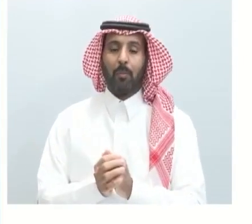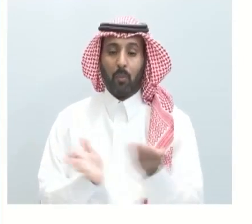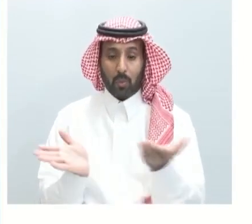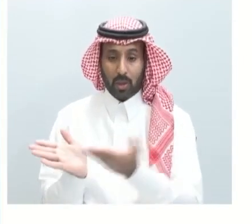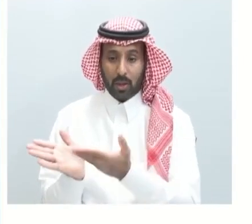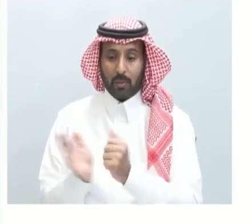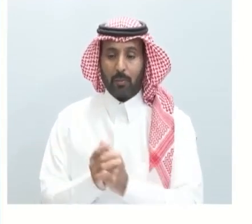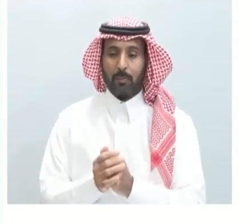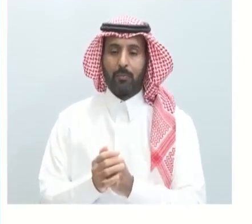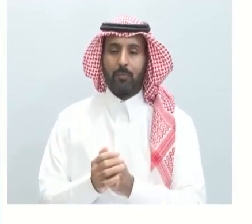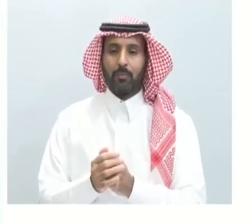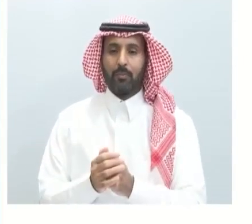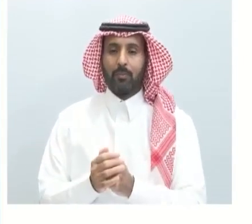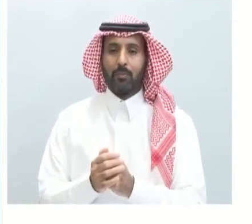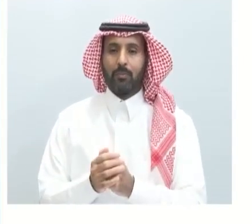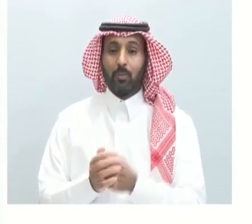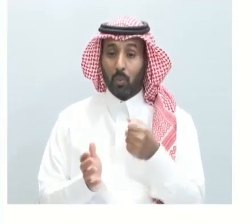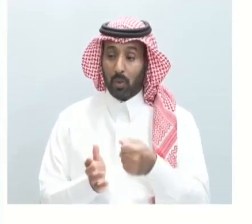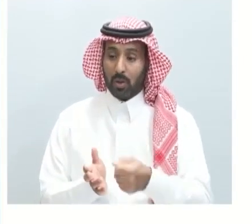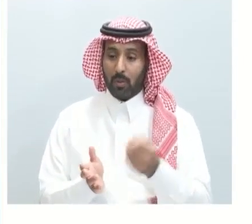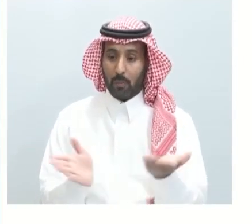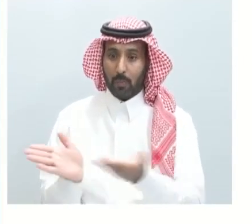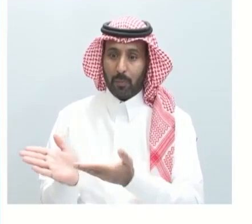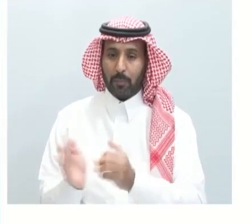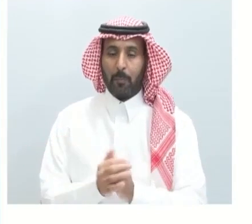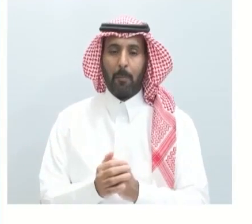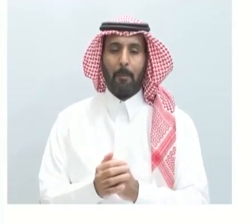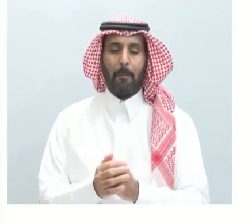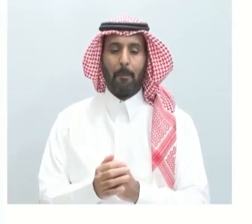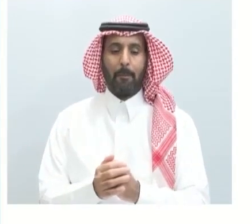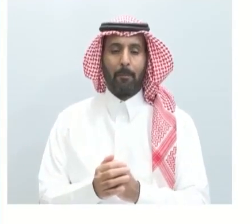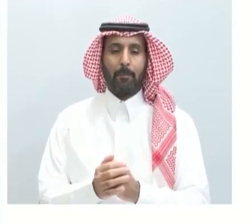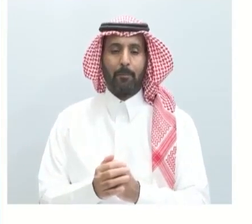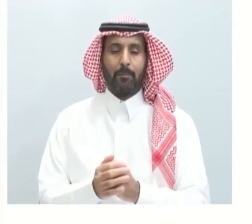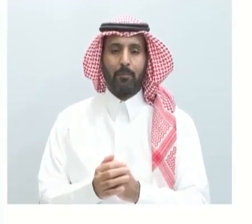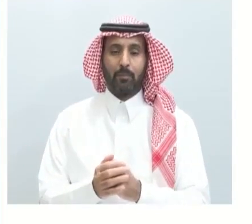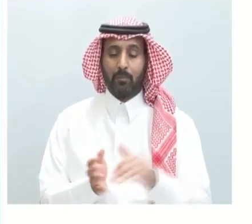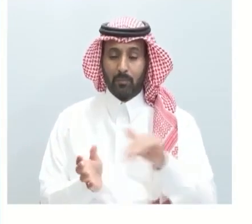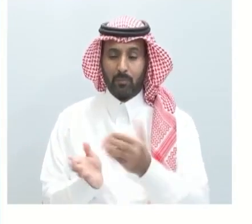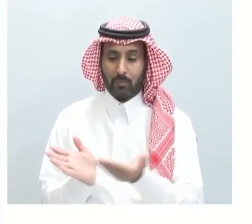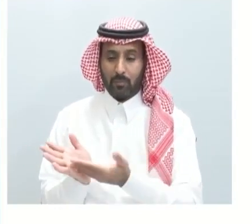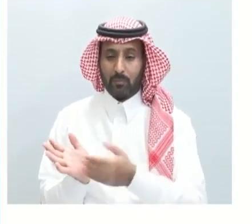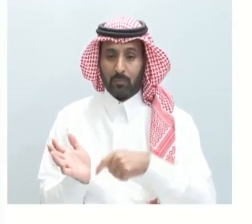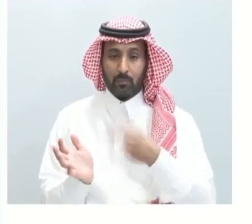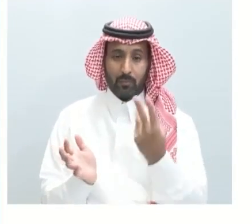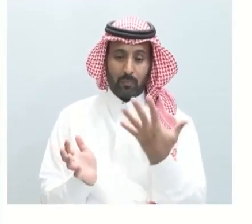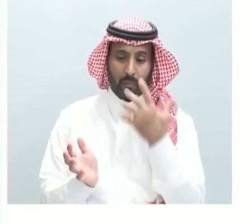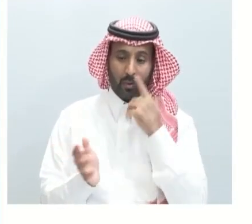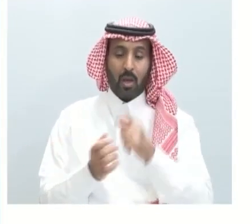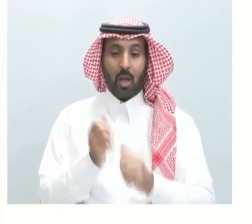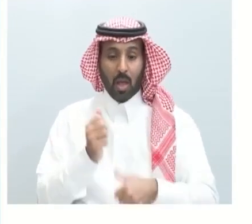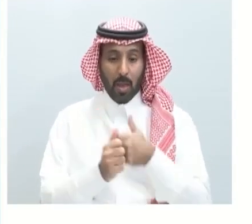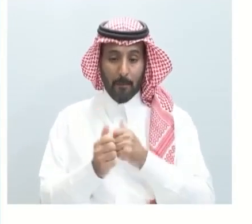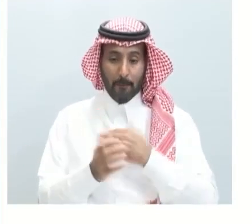welcome yes rolled out the red carpet we really rolled out the Red Carpet number five I passed the test